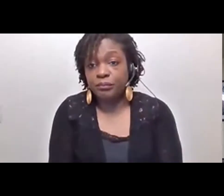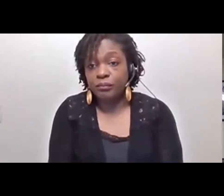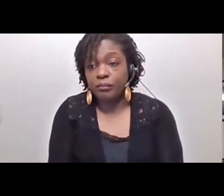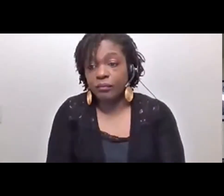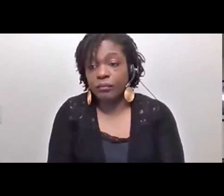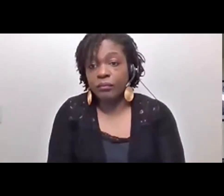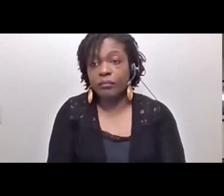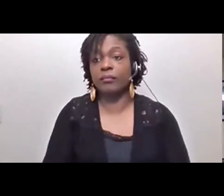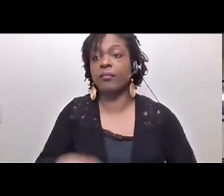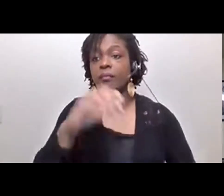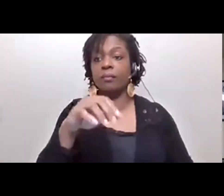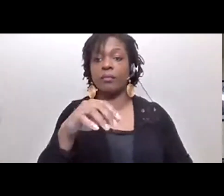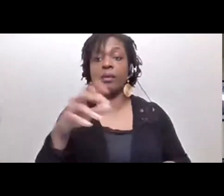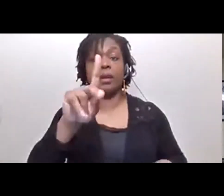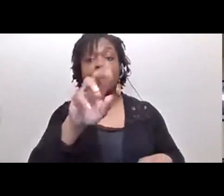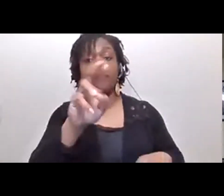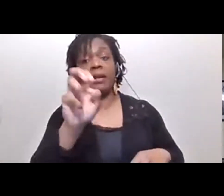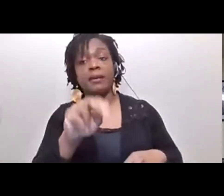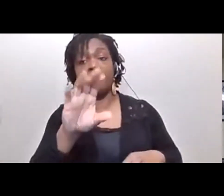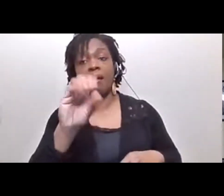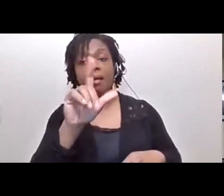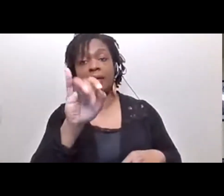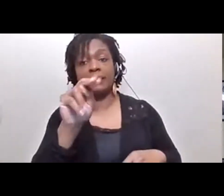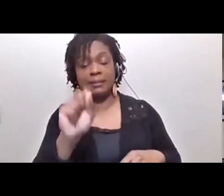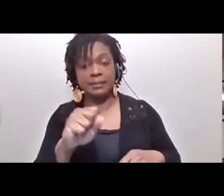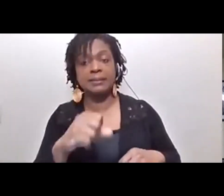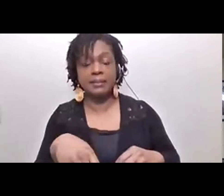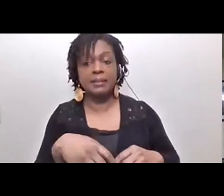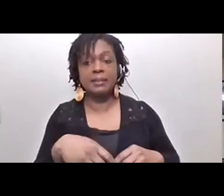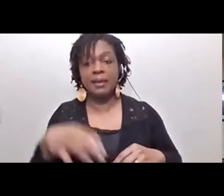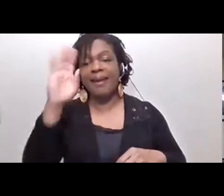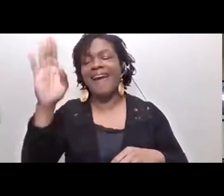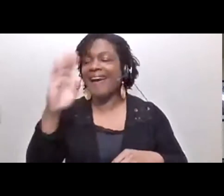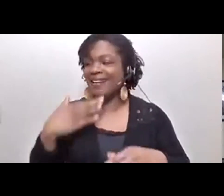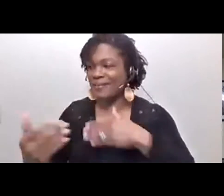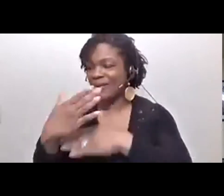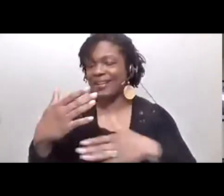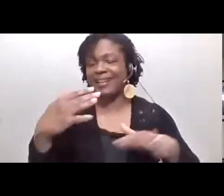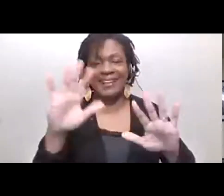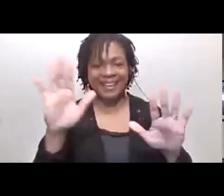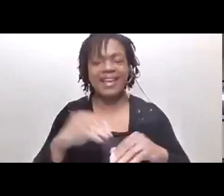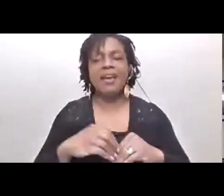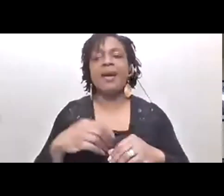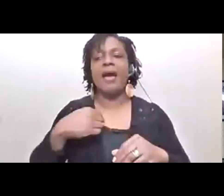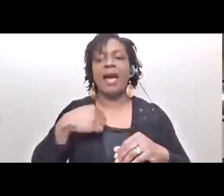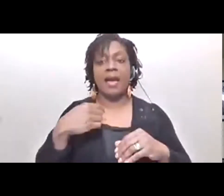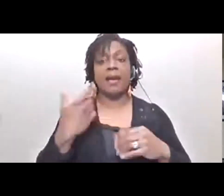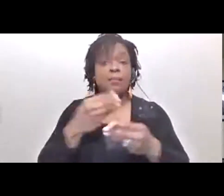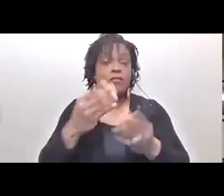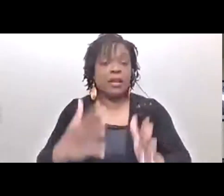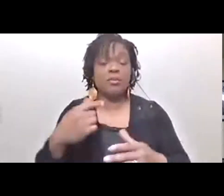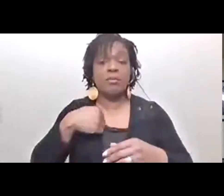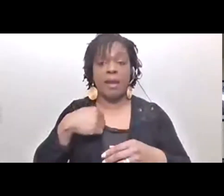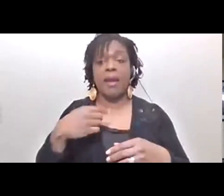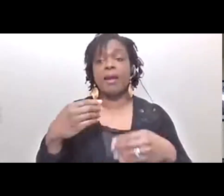Hi, Chris. Good morning. It's Karen Collins. I'm a provider and I serve people in the Waiver program, the community homes,